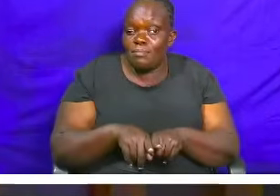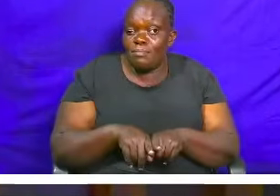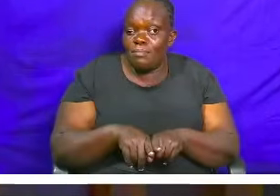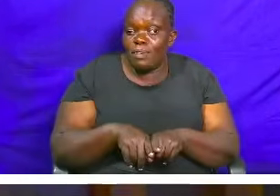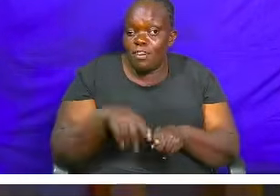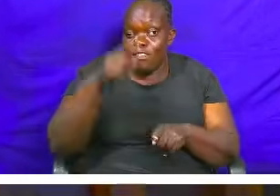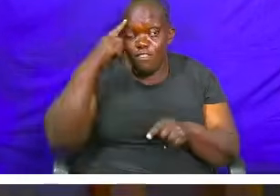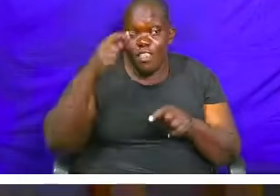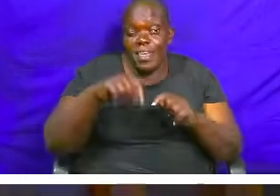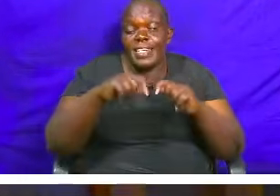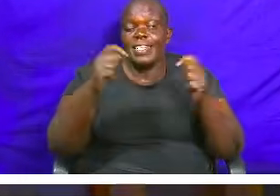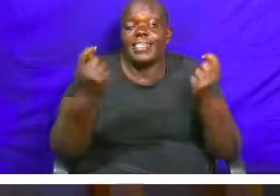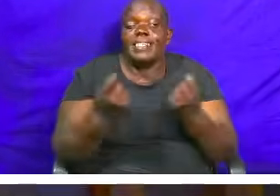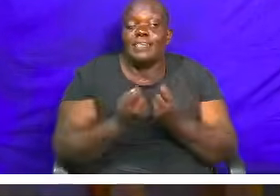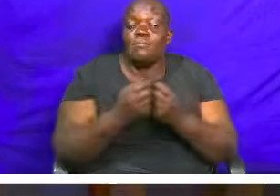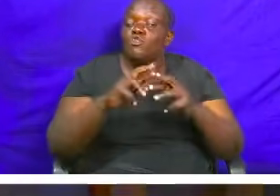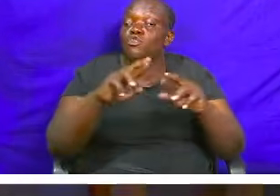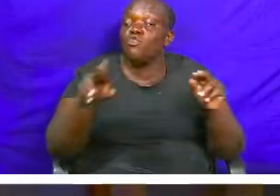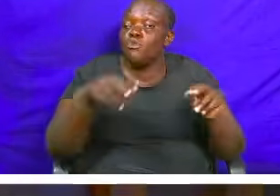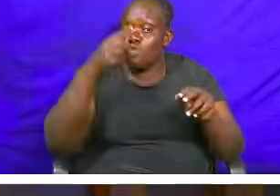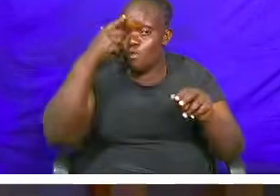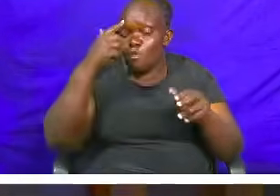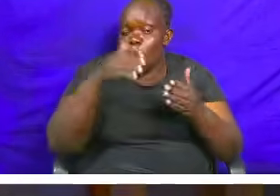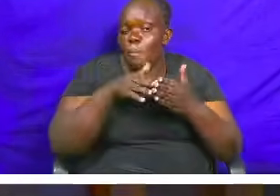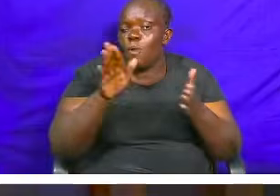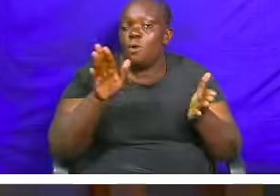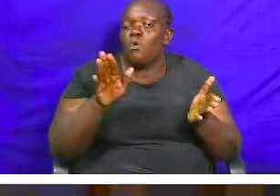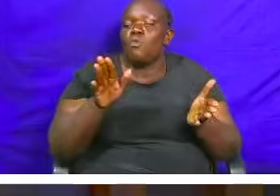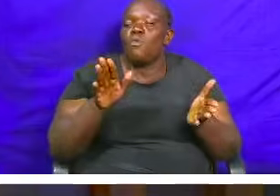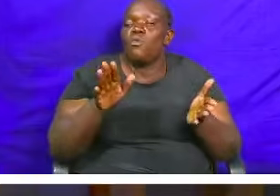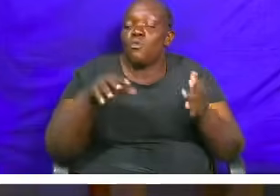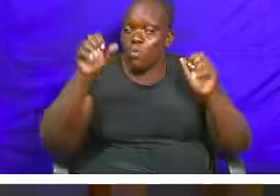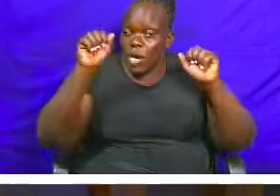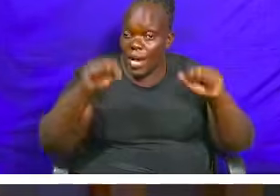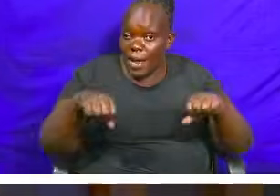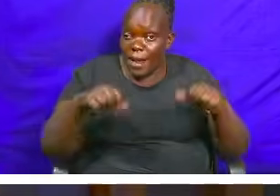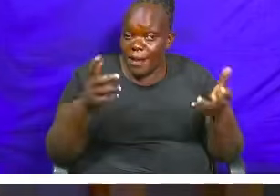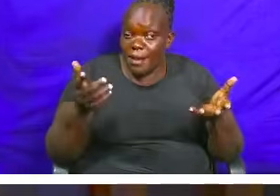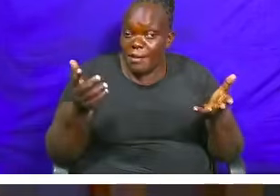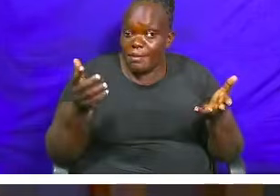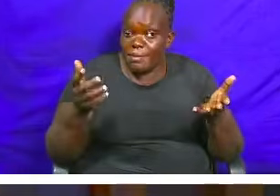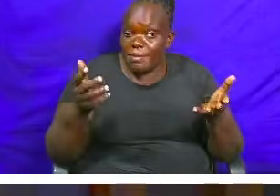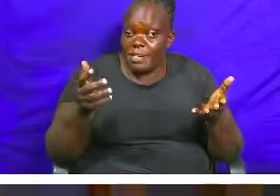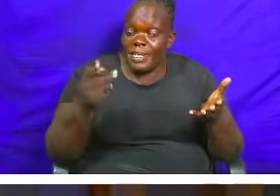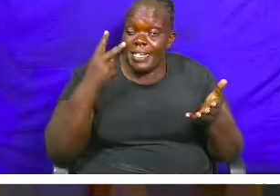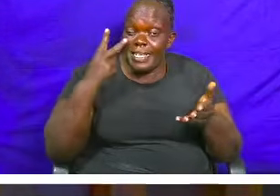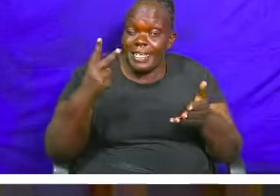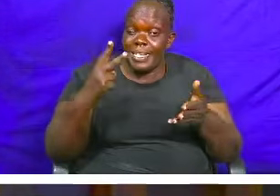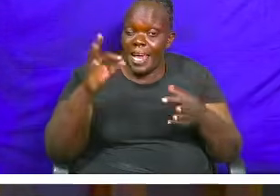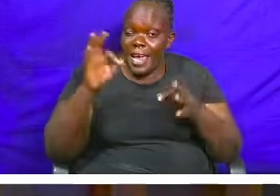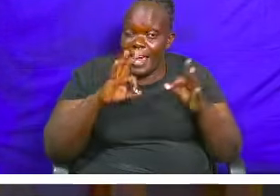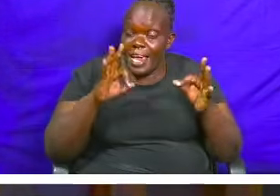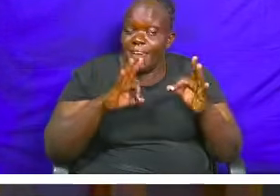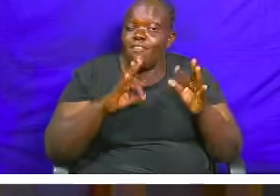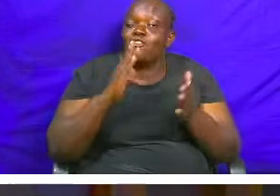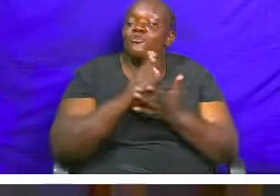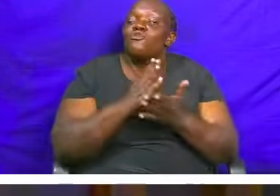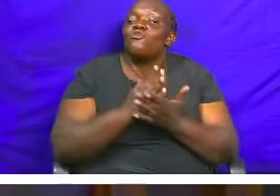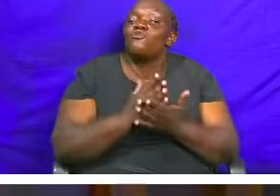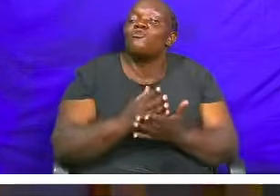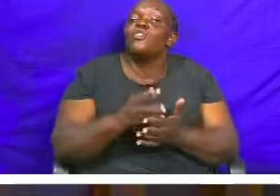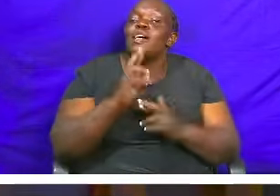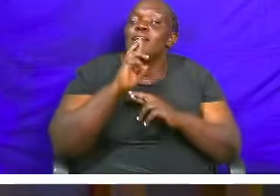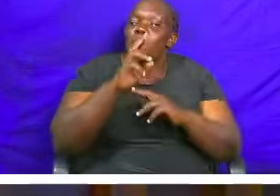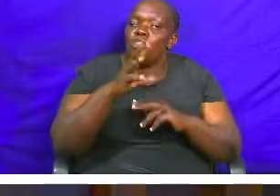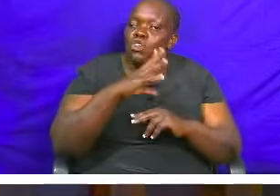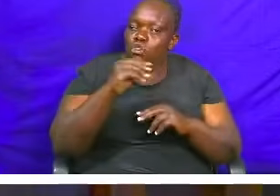still room for more appraisal, so that we can be able to see whether that resource will go up.